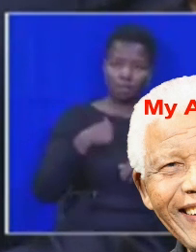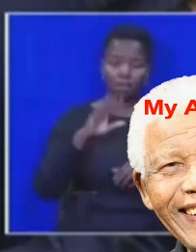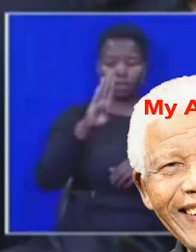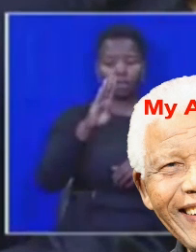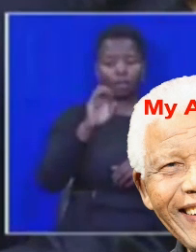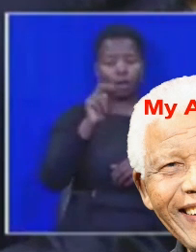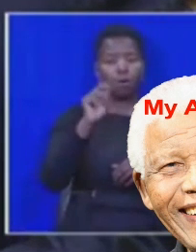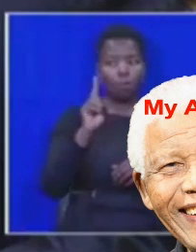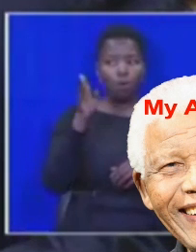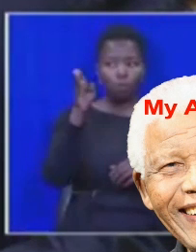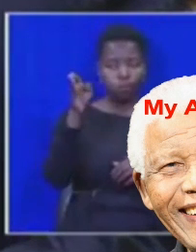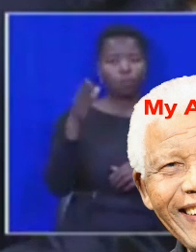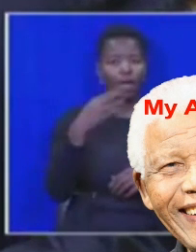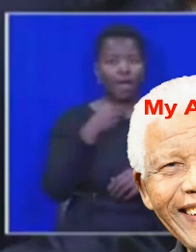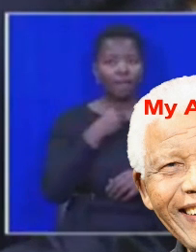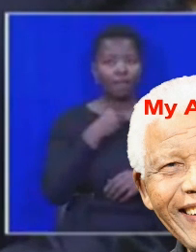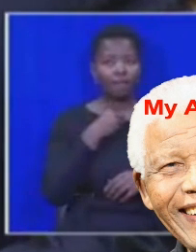paying.